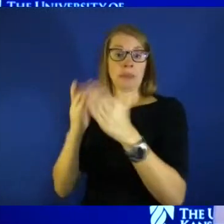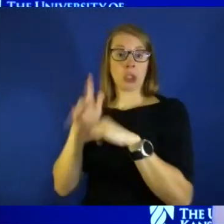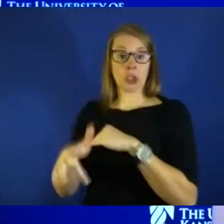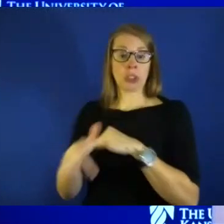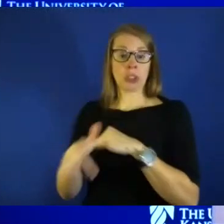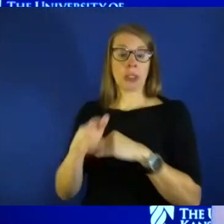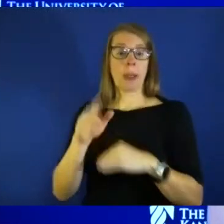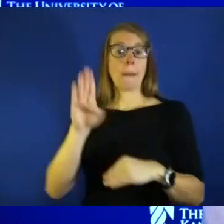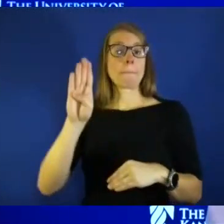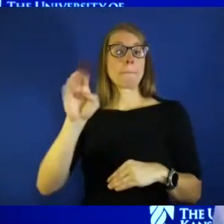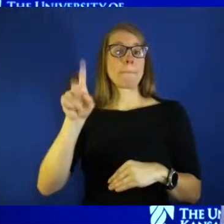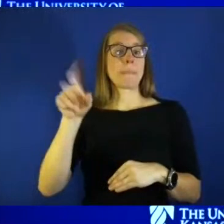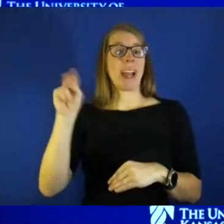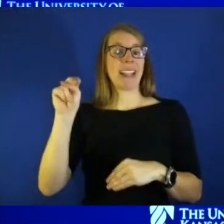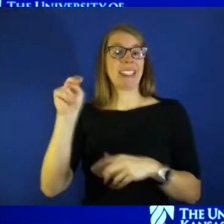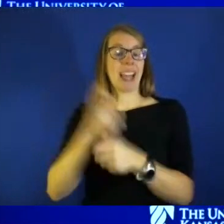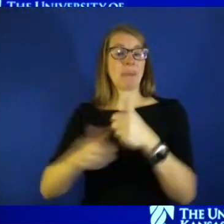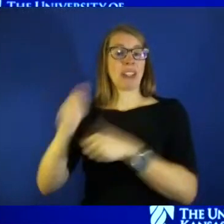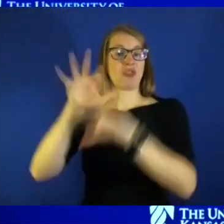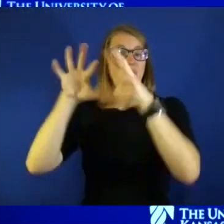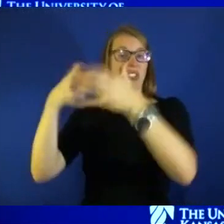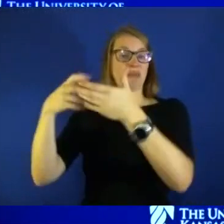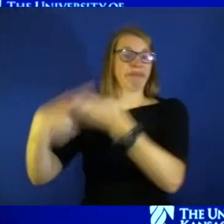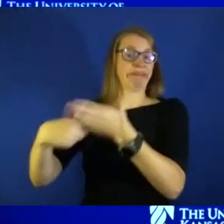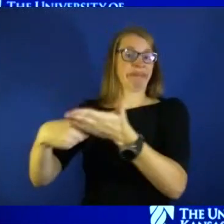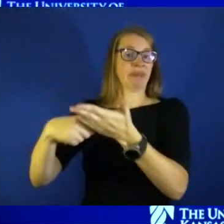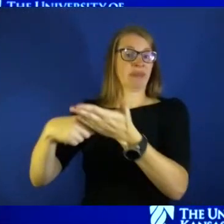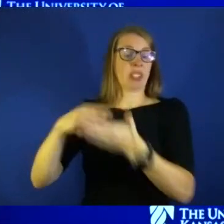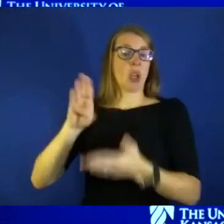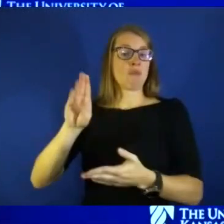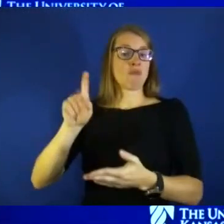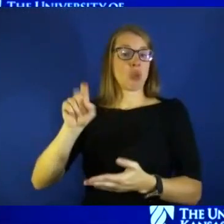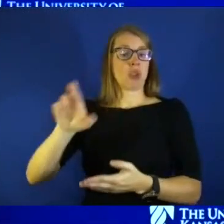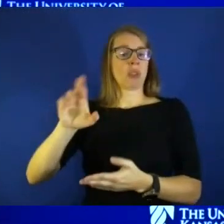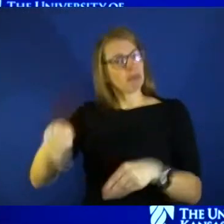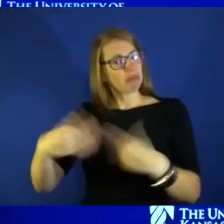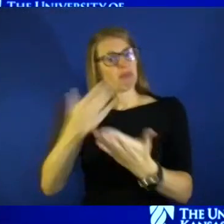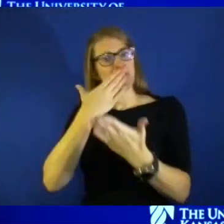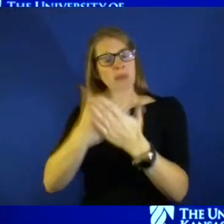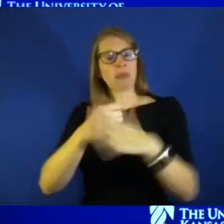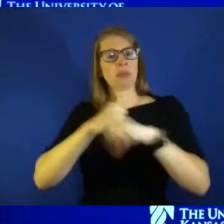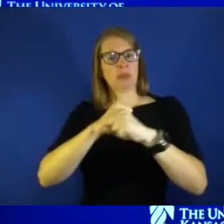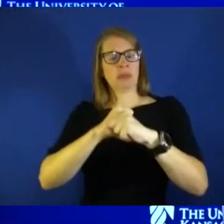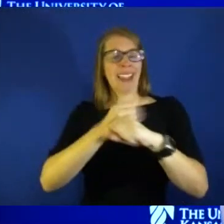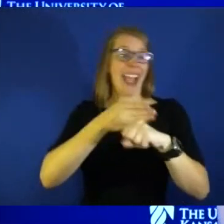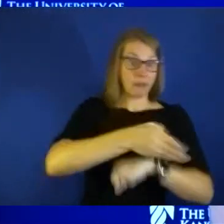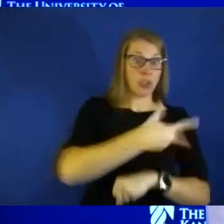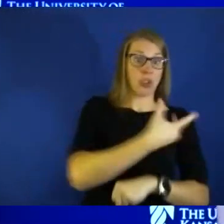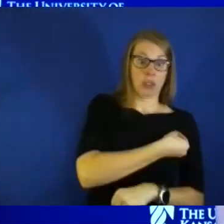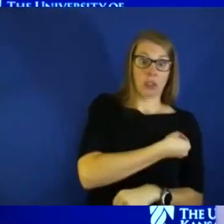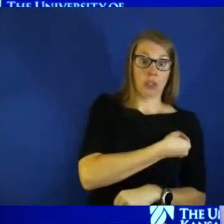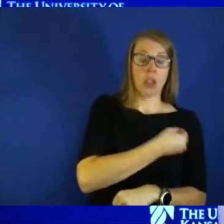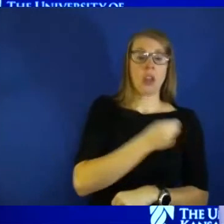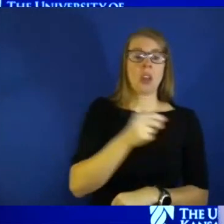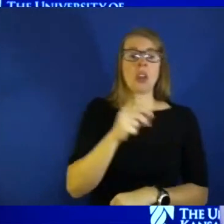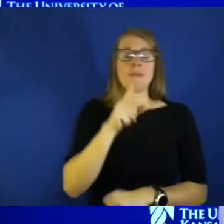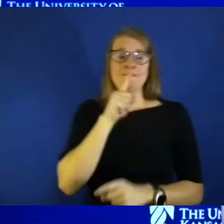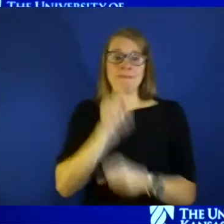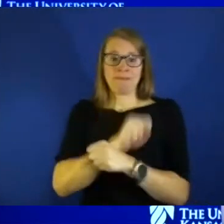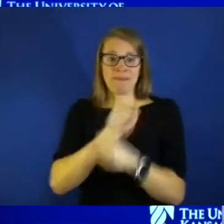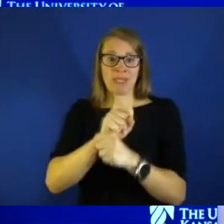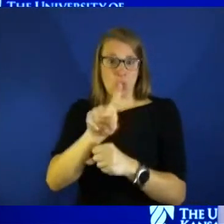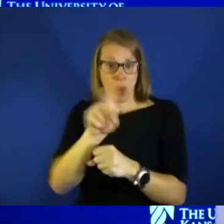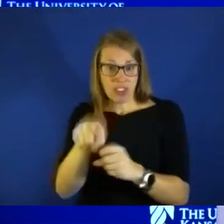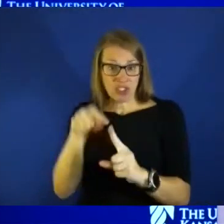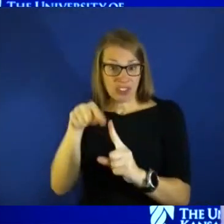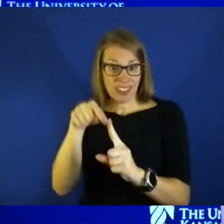talking about boosters, even though they continue to offer great protection months out from vaccination. The question is, can we still have